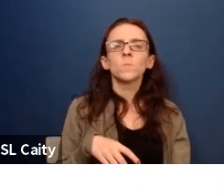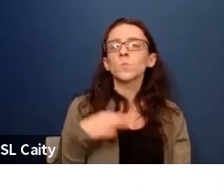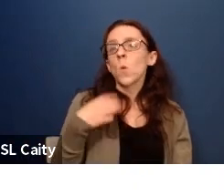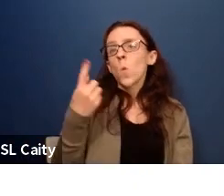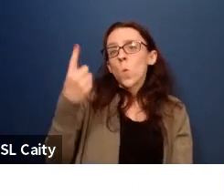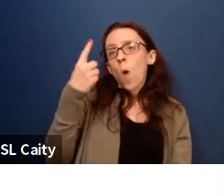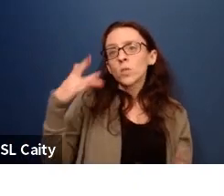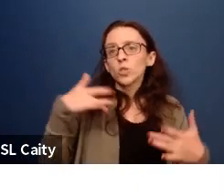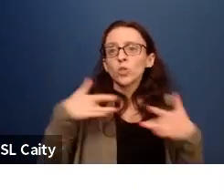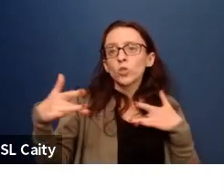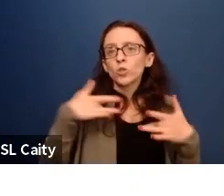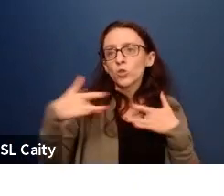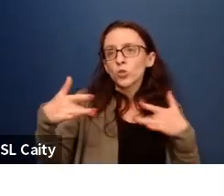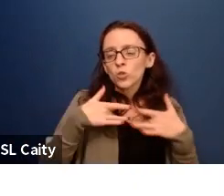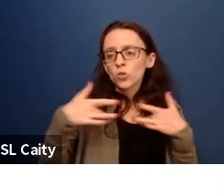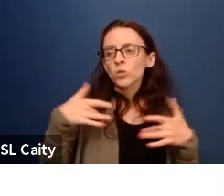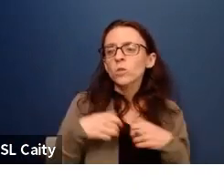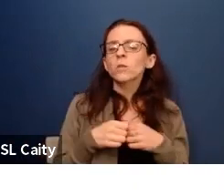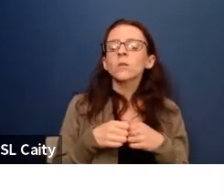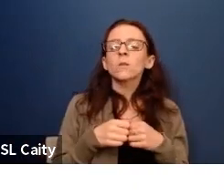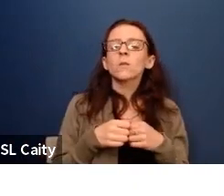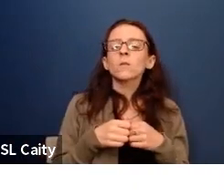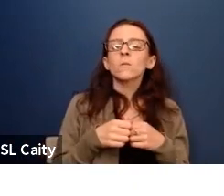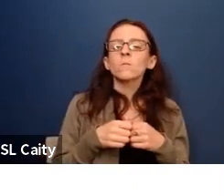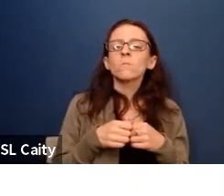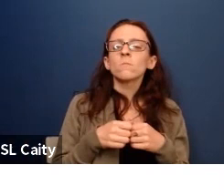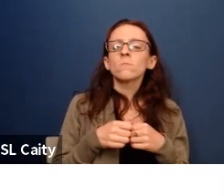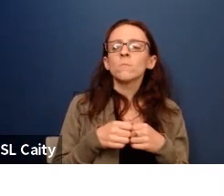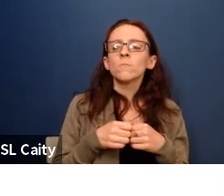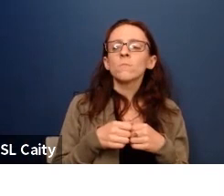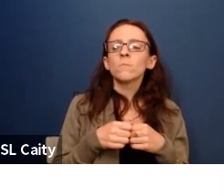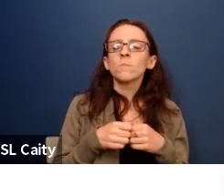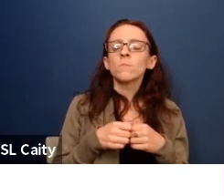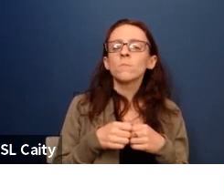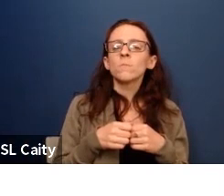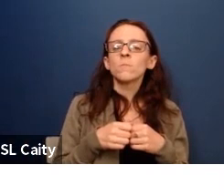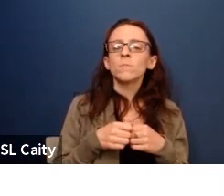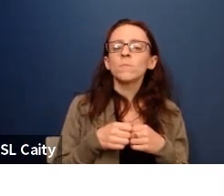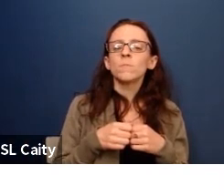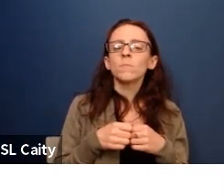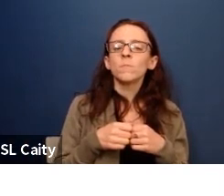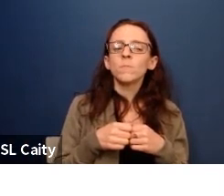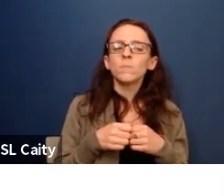that we're trying to solve for, you know, is